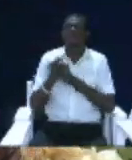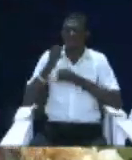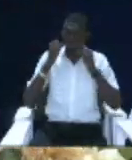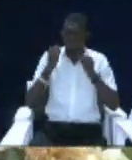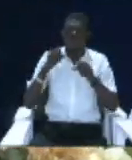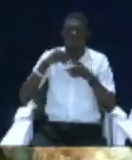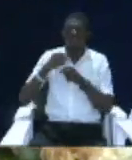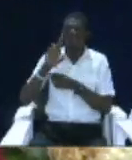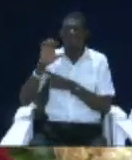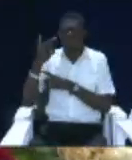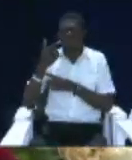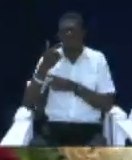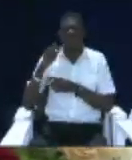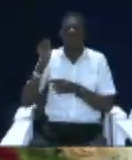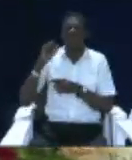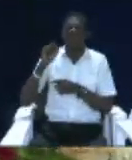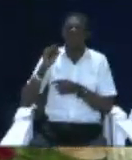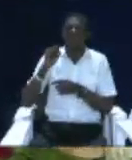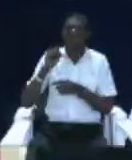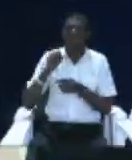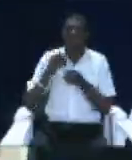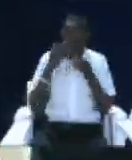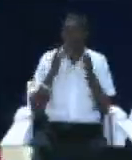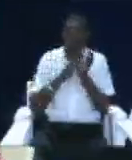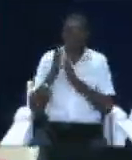in Redeemed Christian Church of God. Thank you.